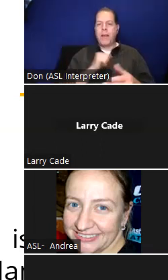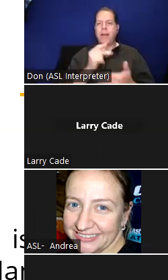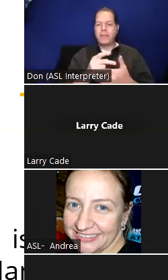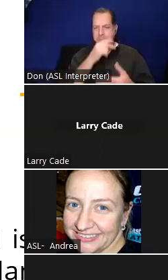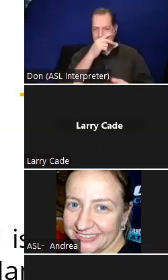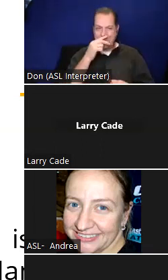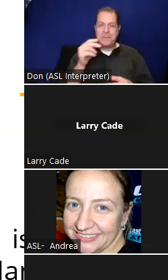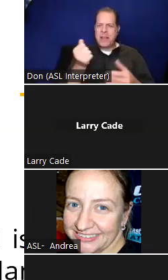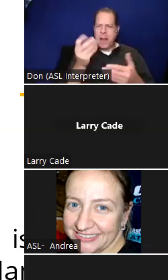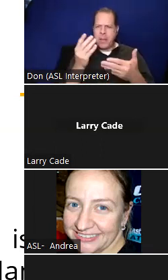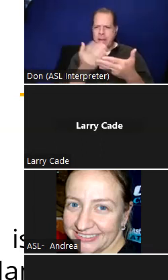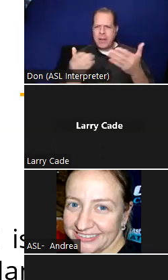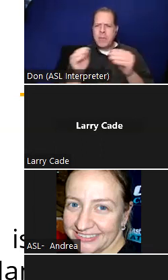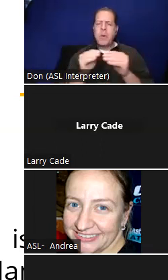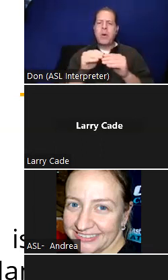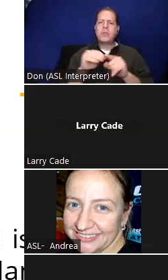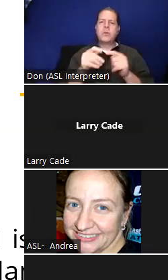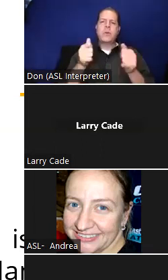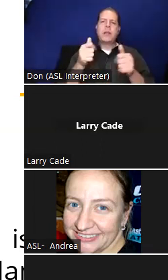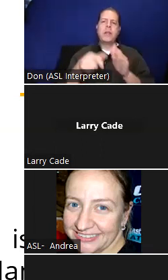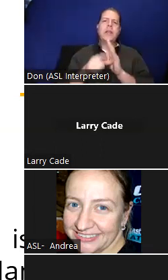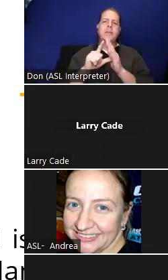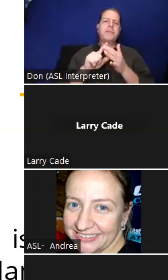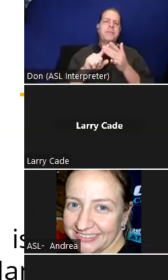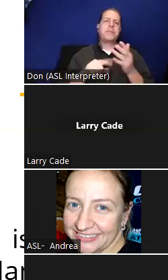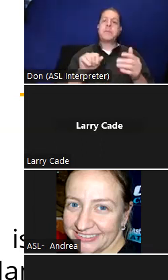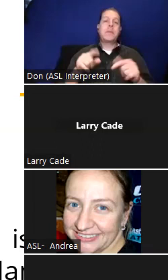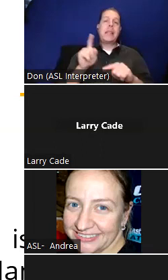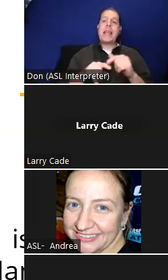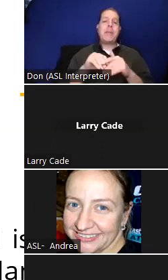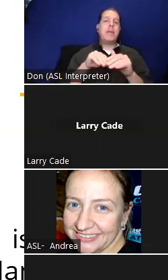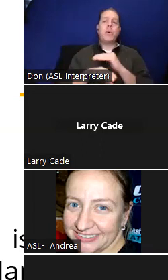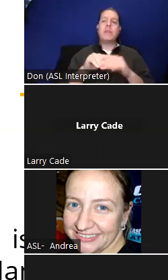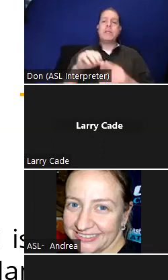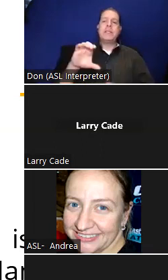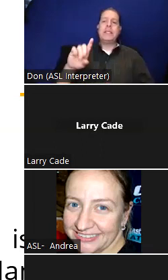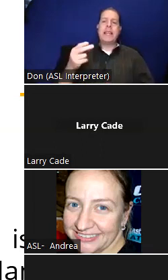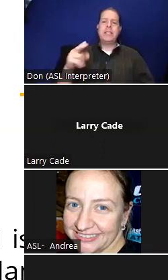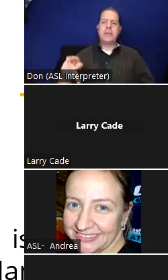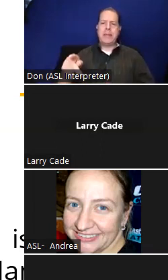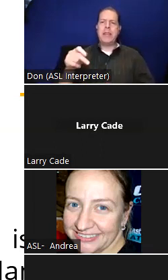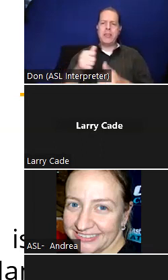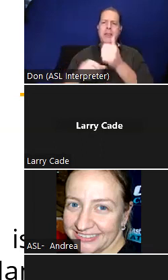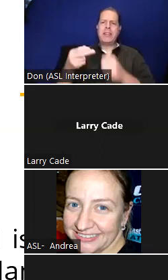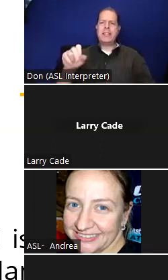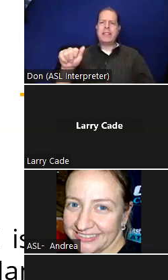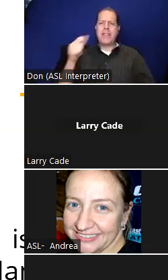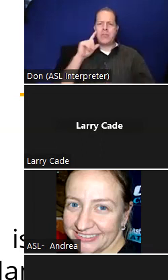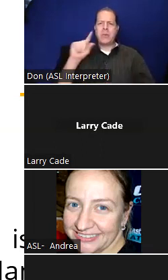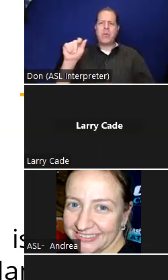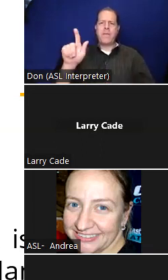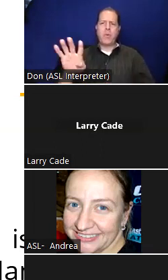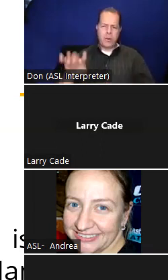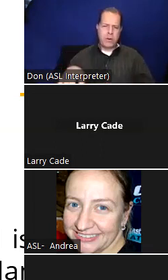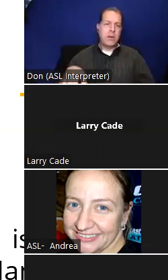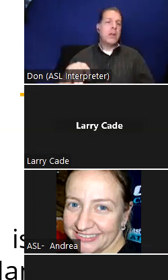yeah, a couple more to just go over really quickly. Again, they can't be enrolled in the CDHP plan with an HSA for 2024.